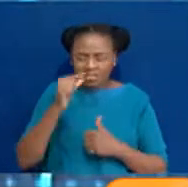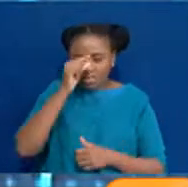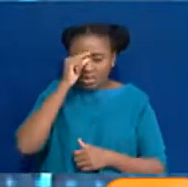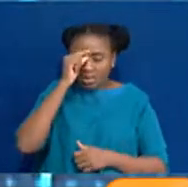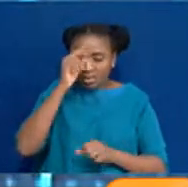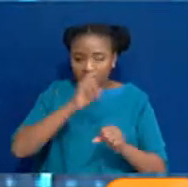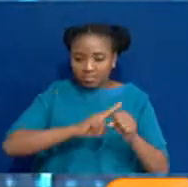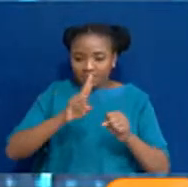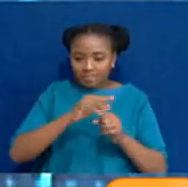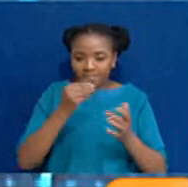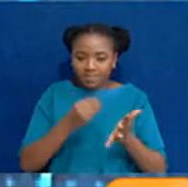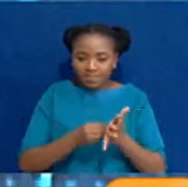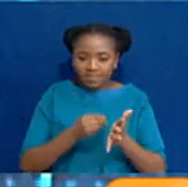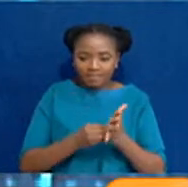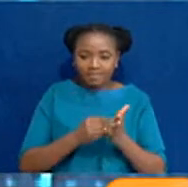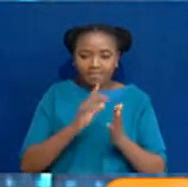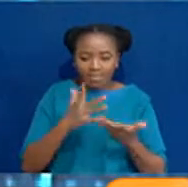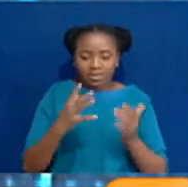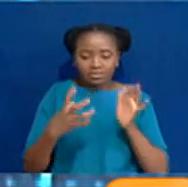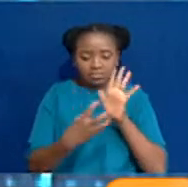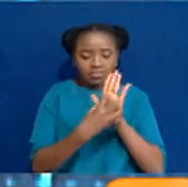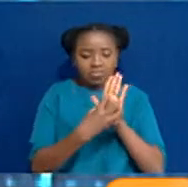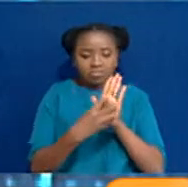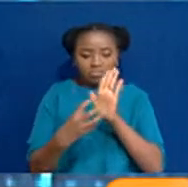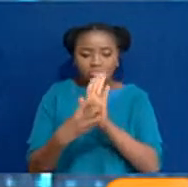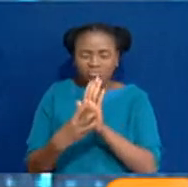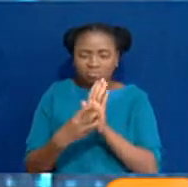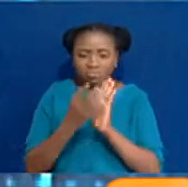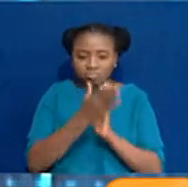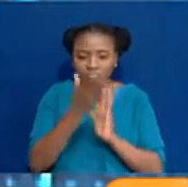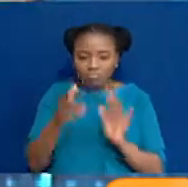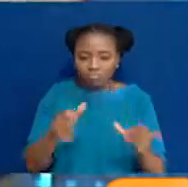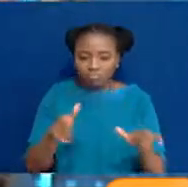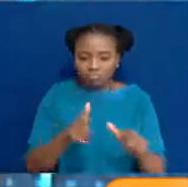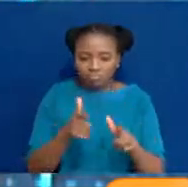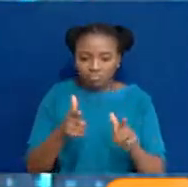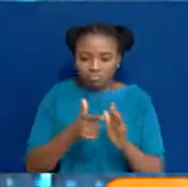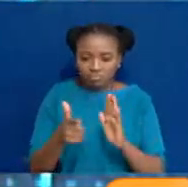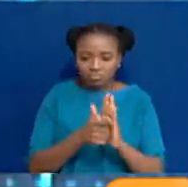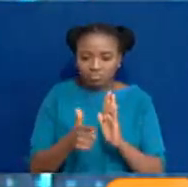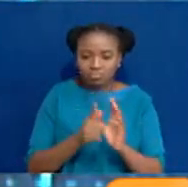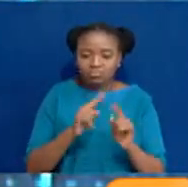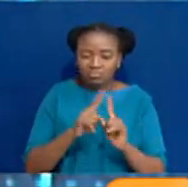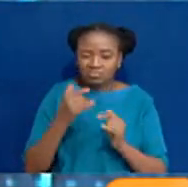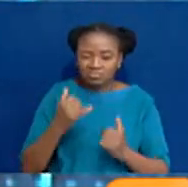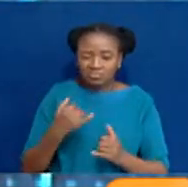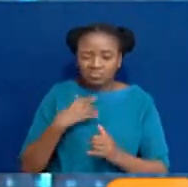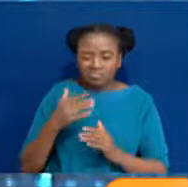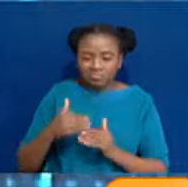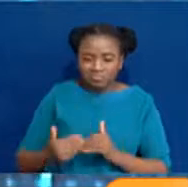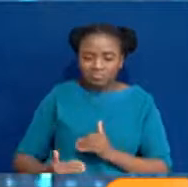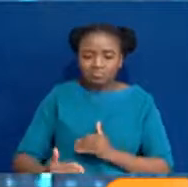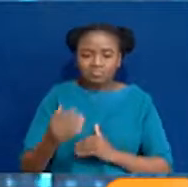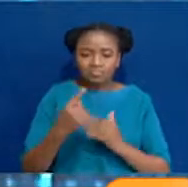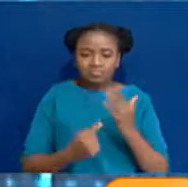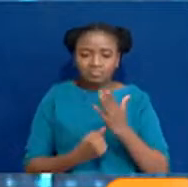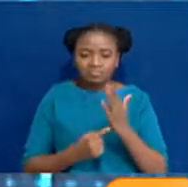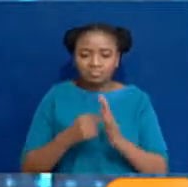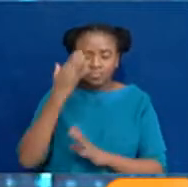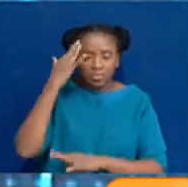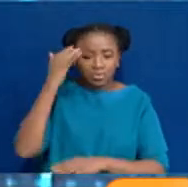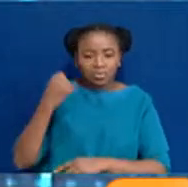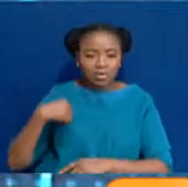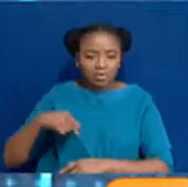spending money on, by way of advertising on the media. But the direction now we are moving is the digital space. Why must we continue having